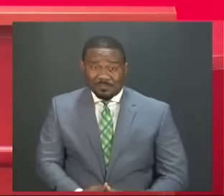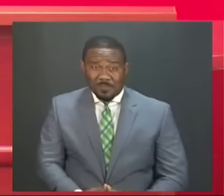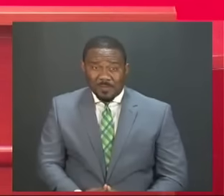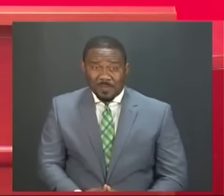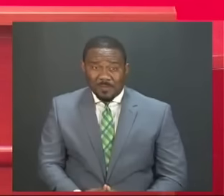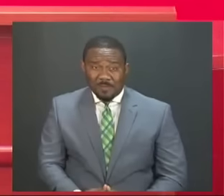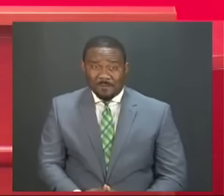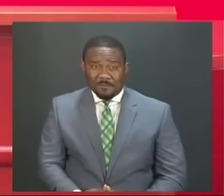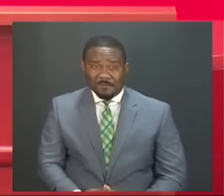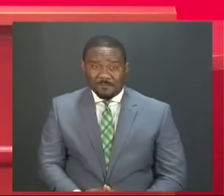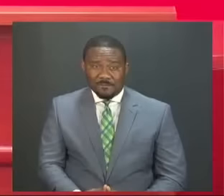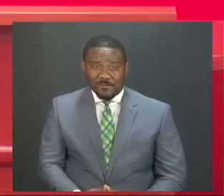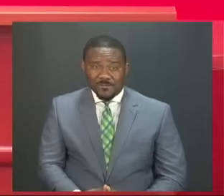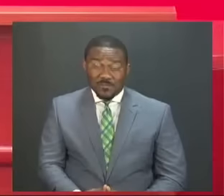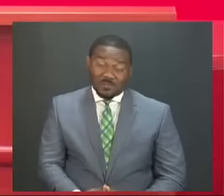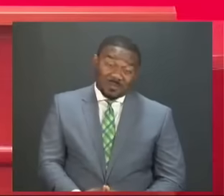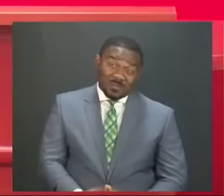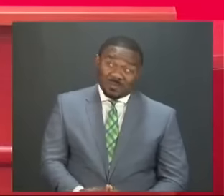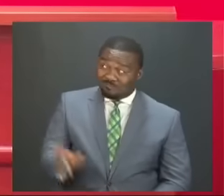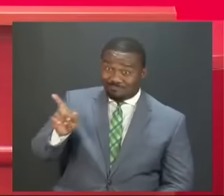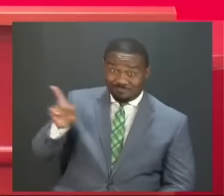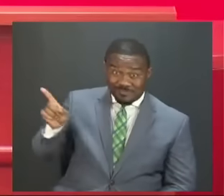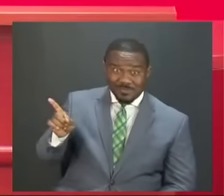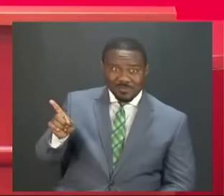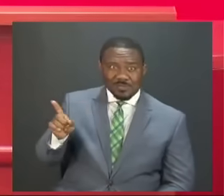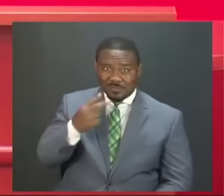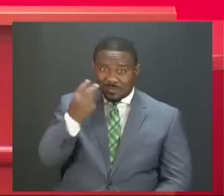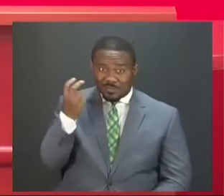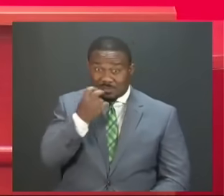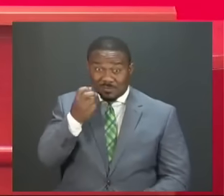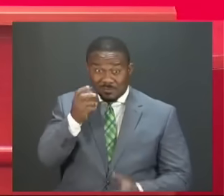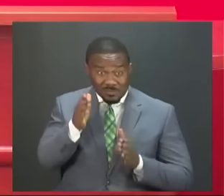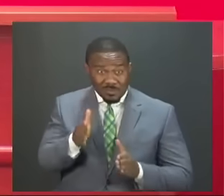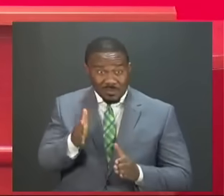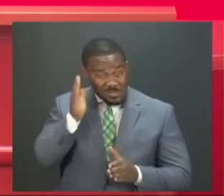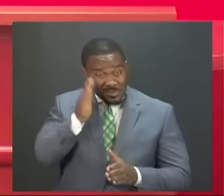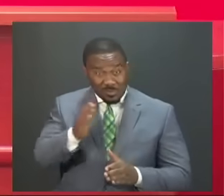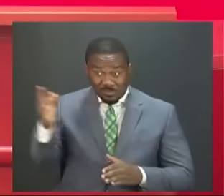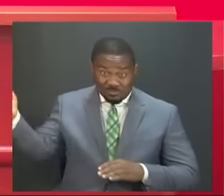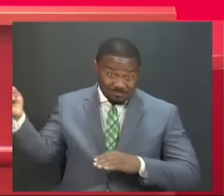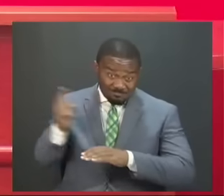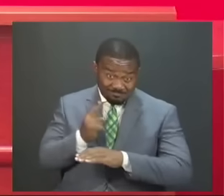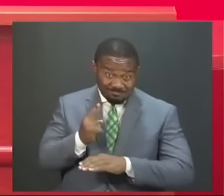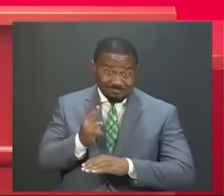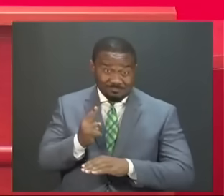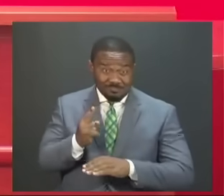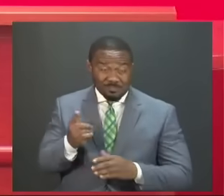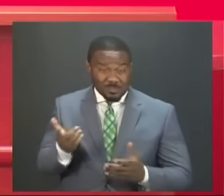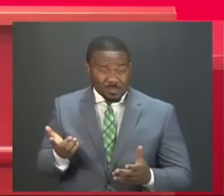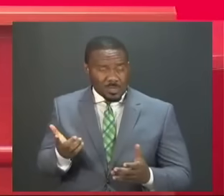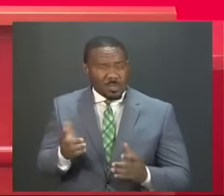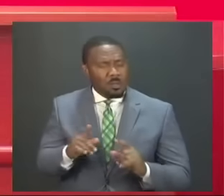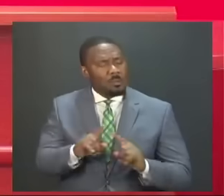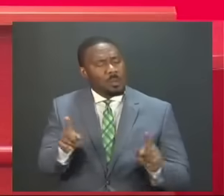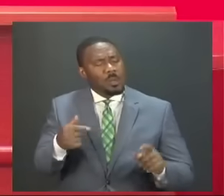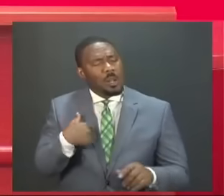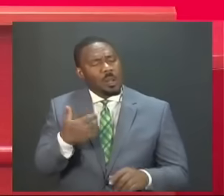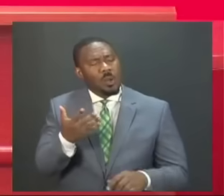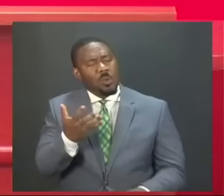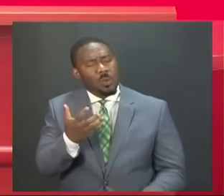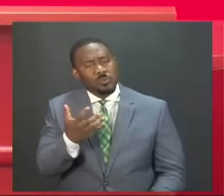Mr. Speaker or the Speaker would be here to make comment on the issue. But I would want to